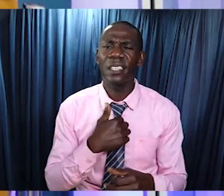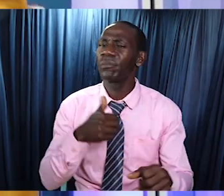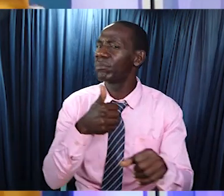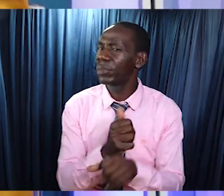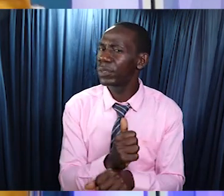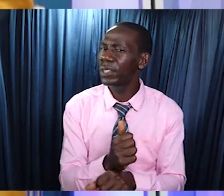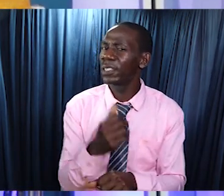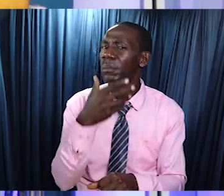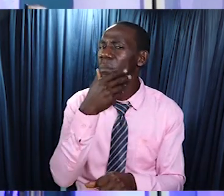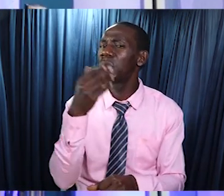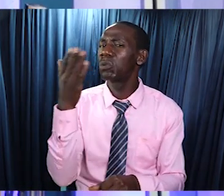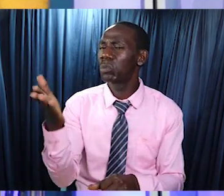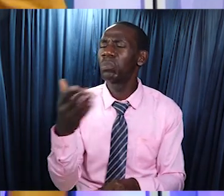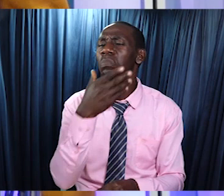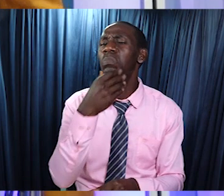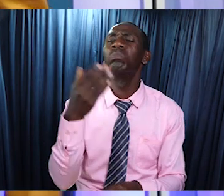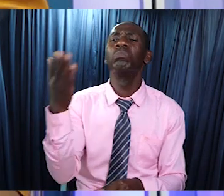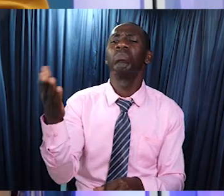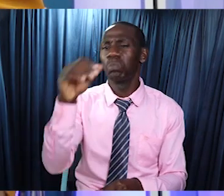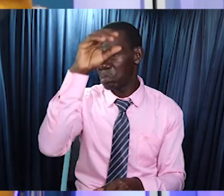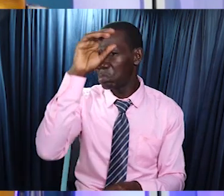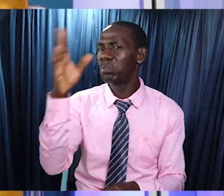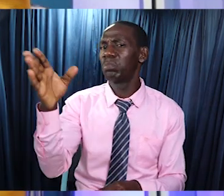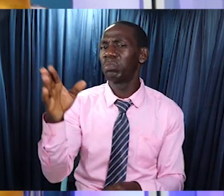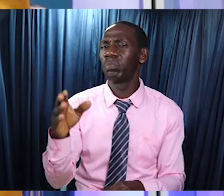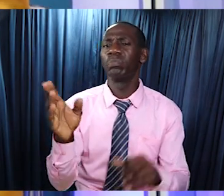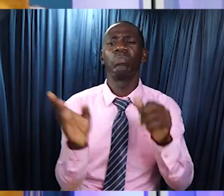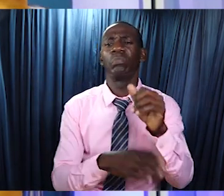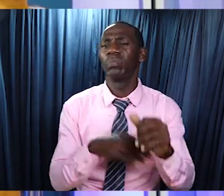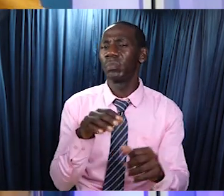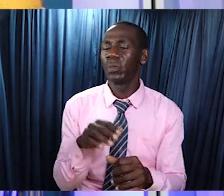One was tired. Which type of a man is this? Which type of a man is this?